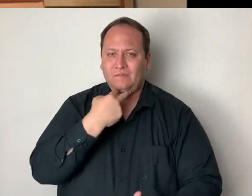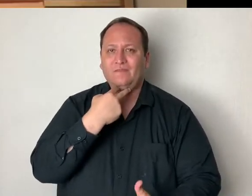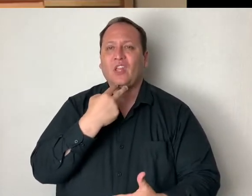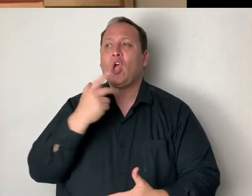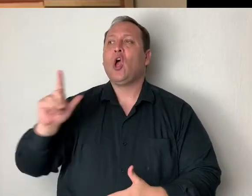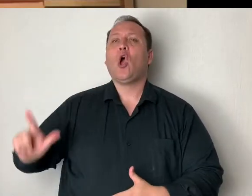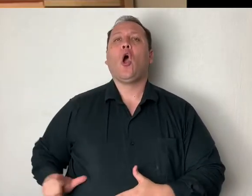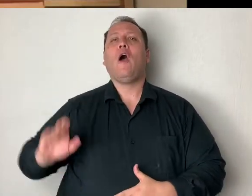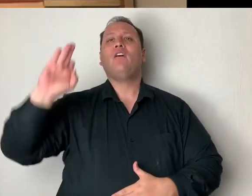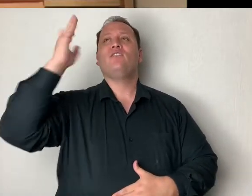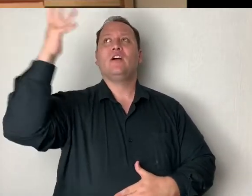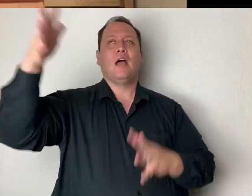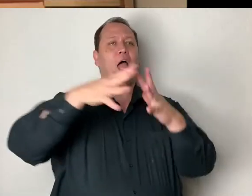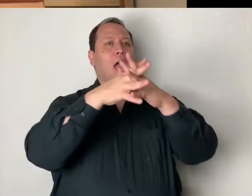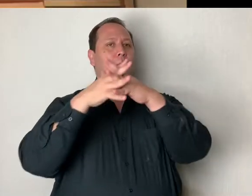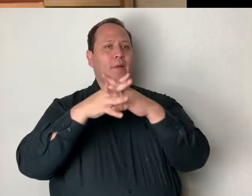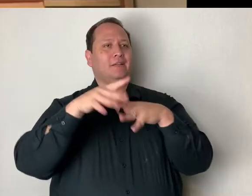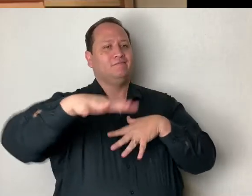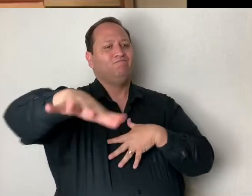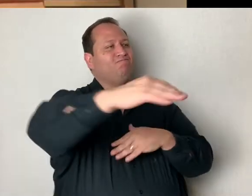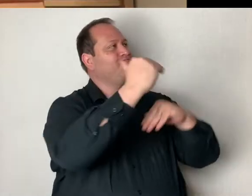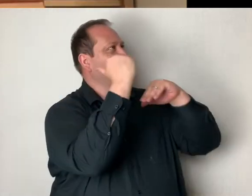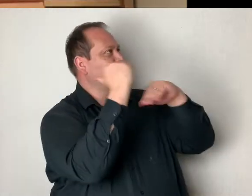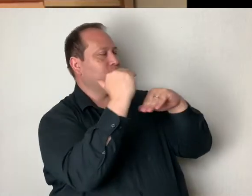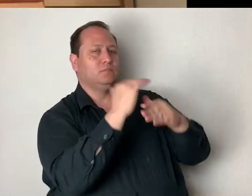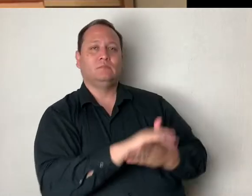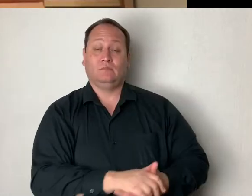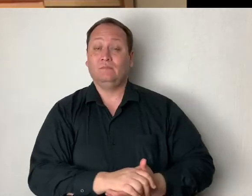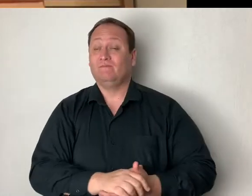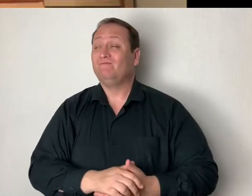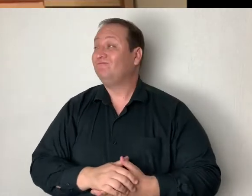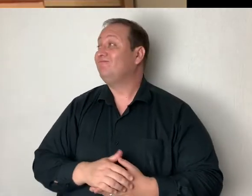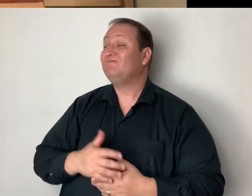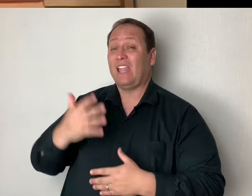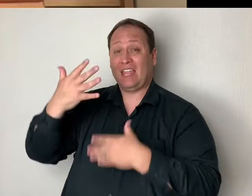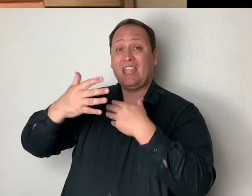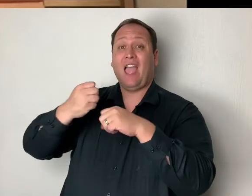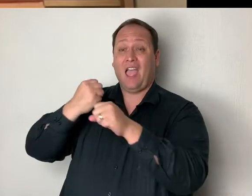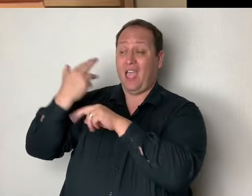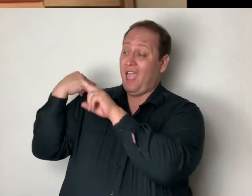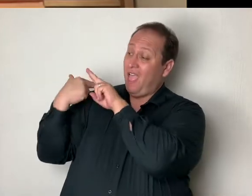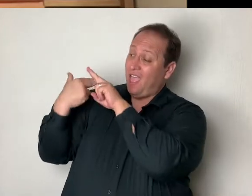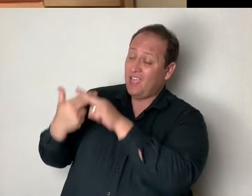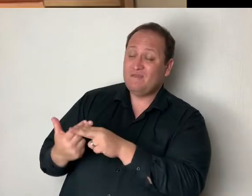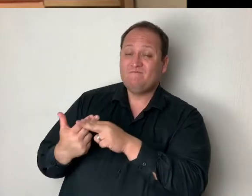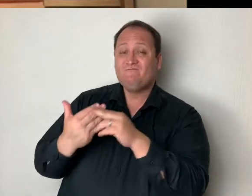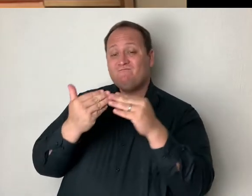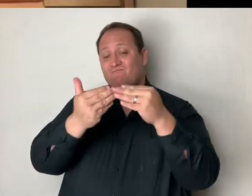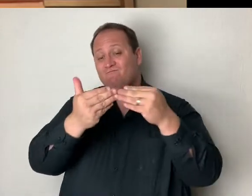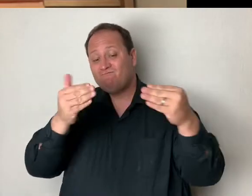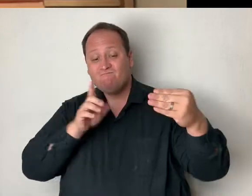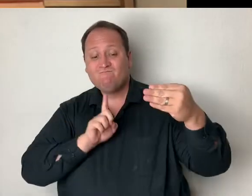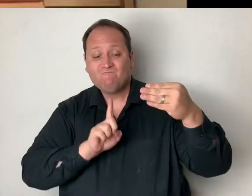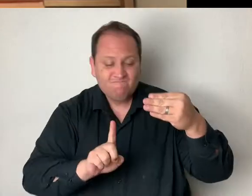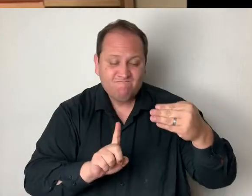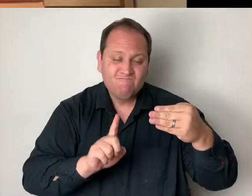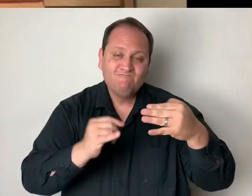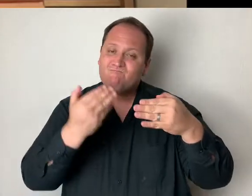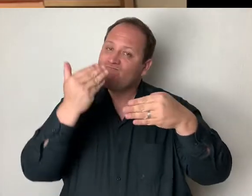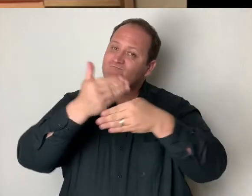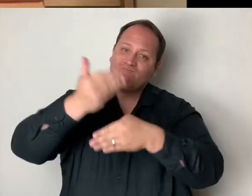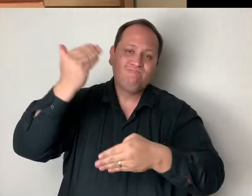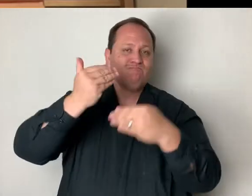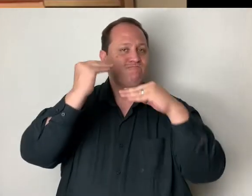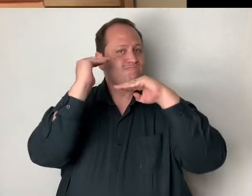States side. Es únicamente en los últimos 15 años que el acceso al público se ha limitado en los Estados Unidos